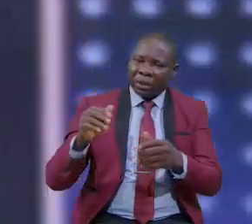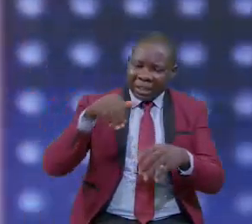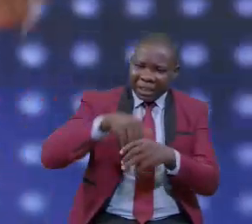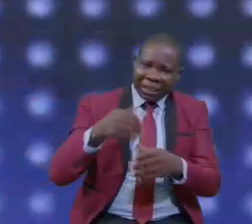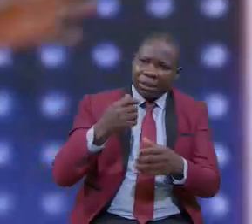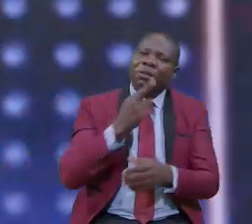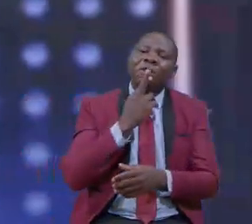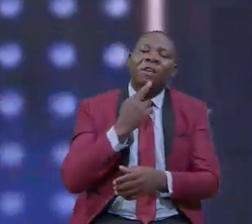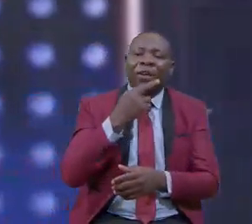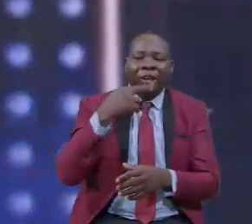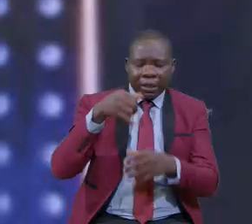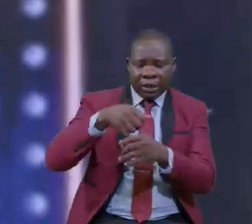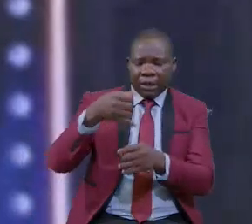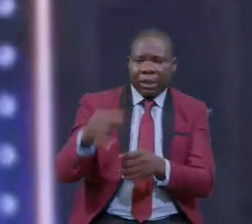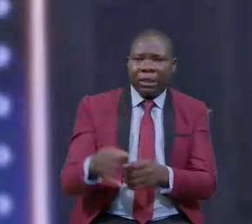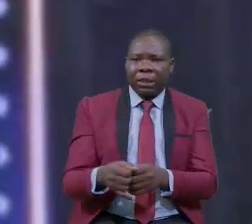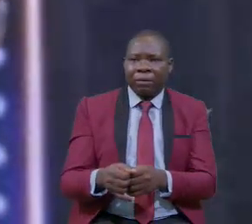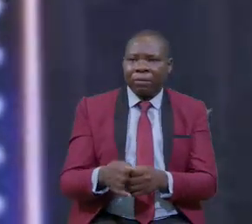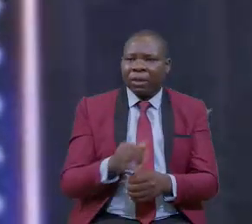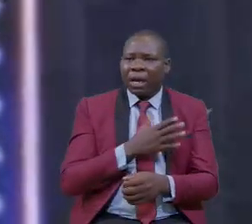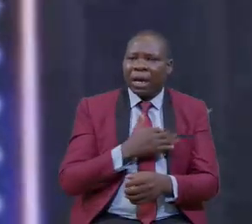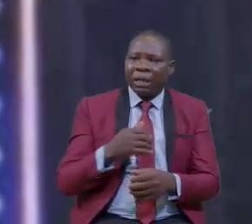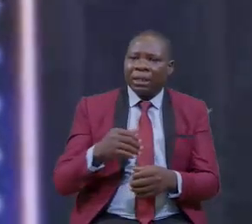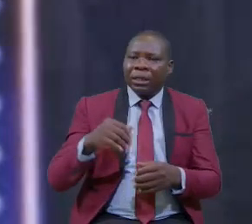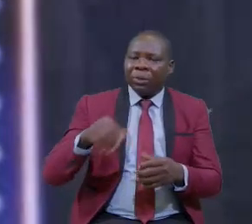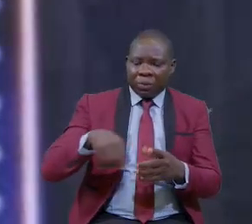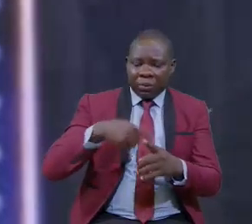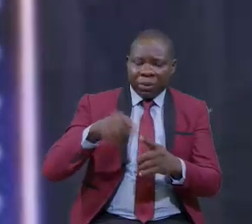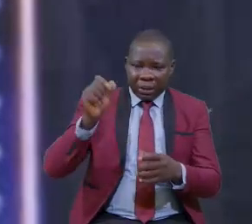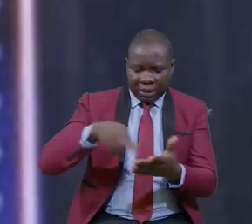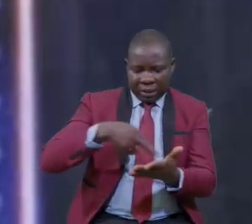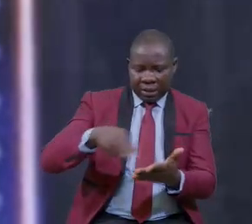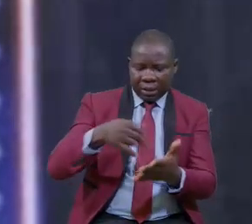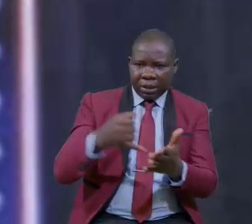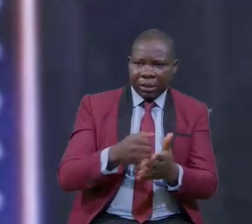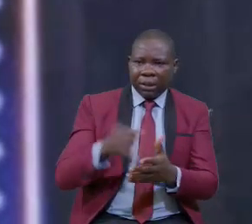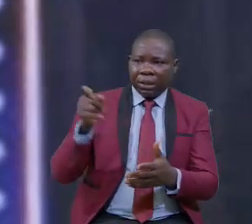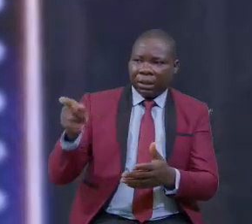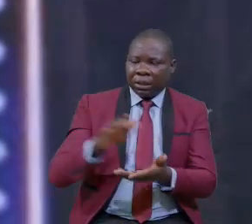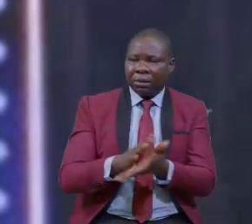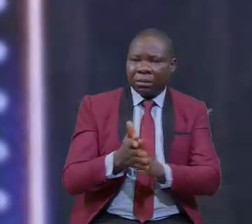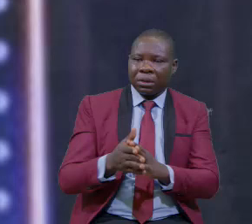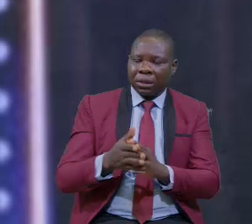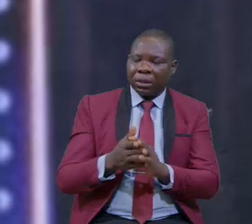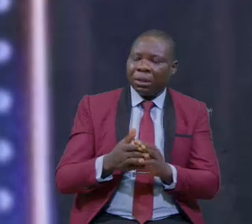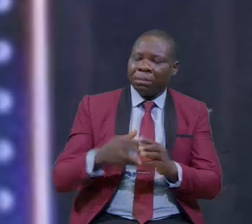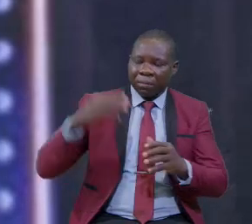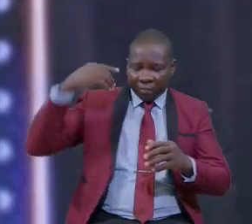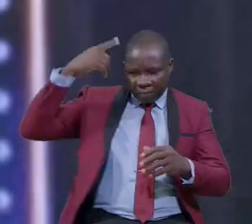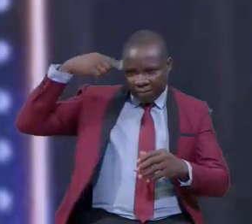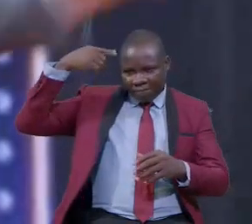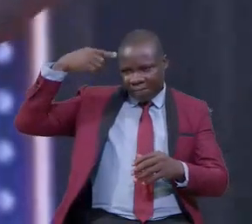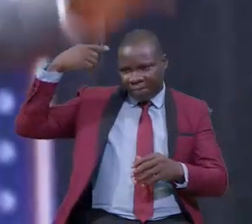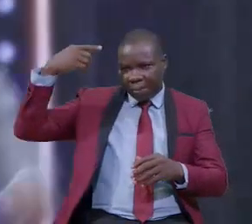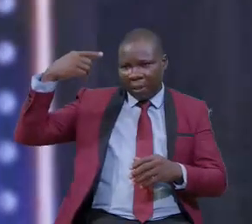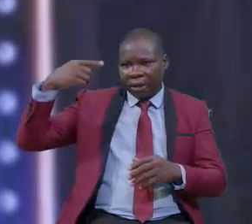packed off every good thing that he had in the house. They knew that once he read that letter, he was an unbeliever. Once he read